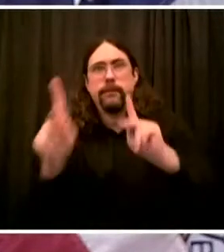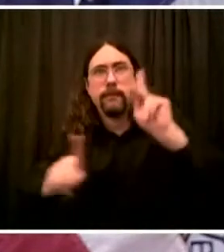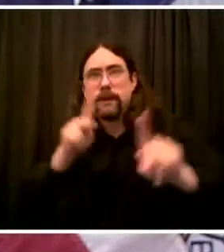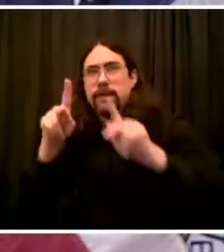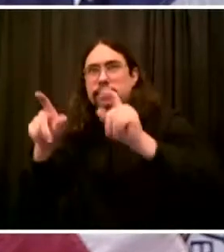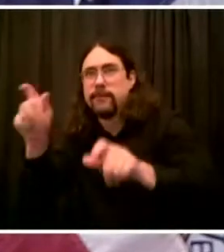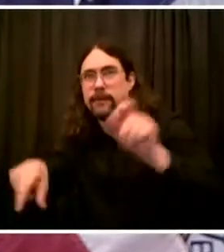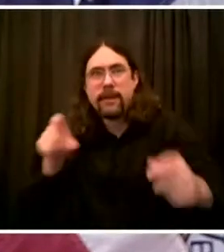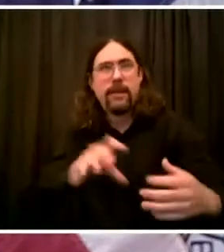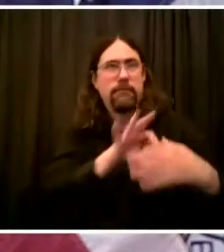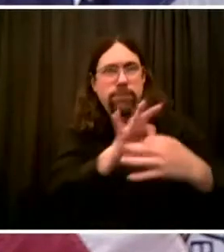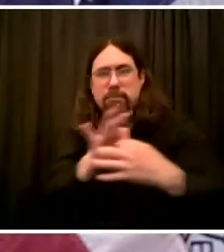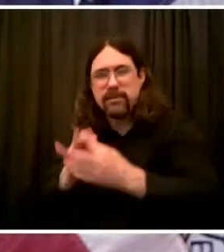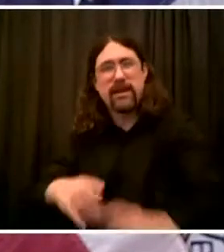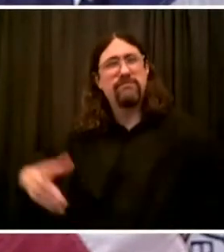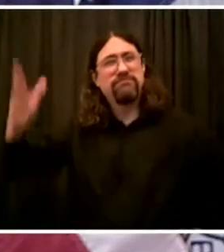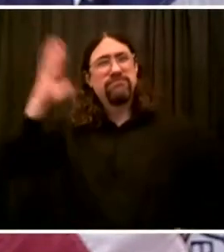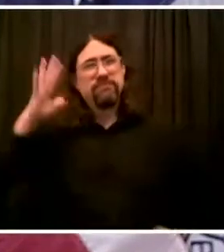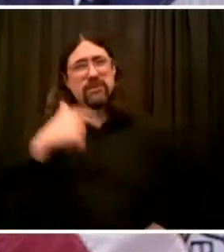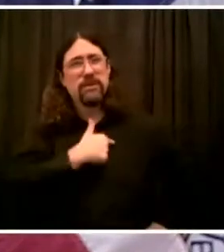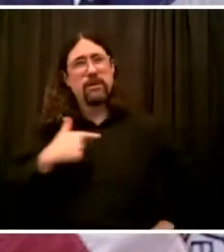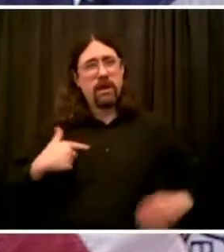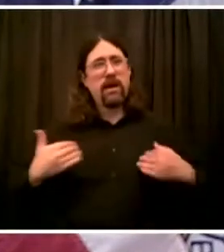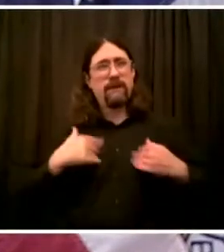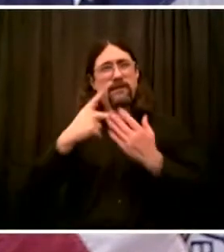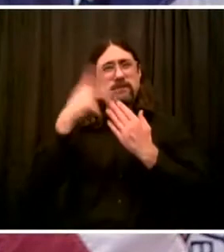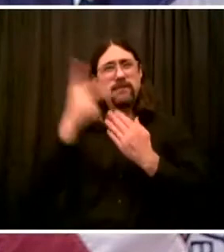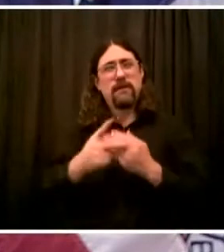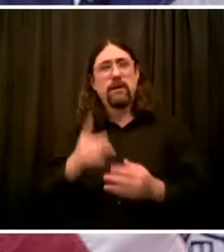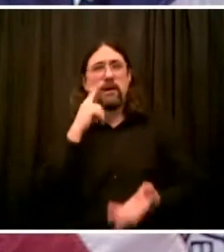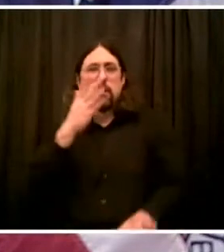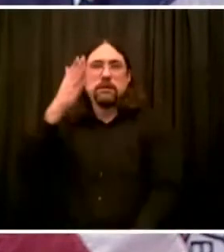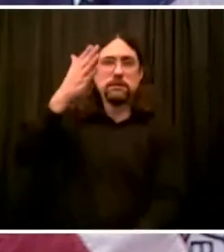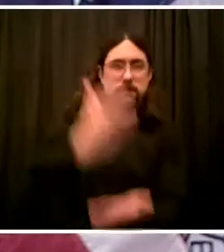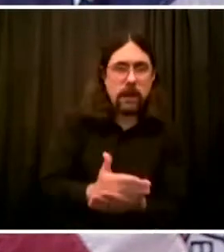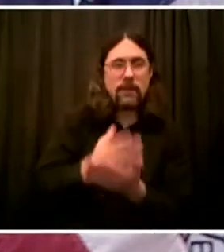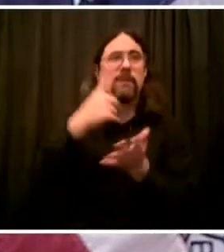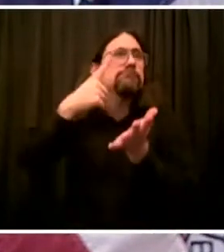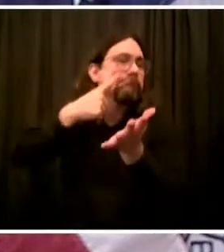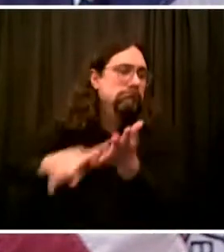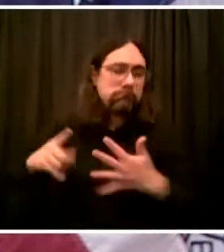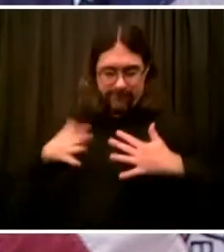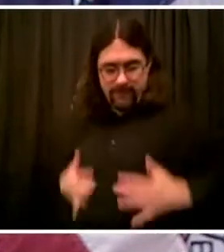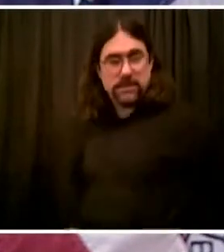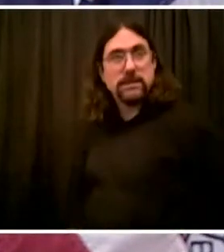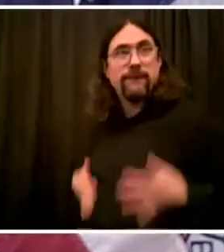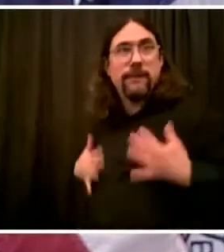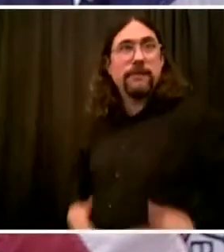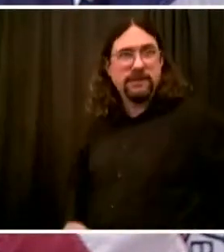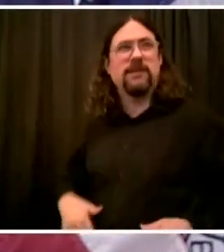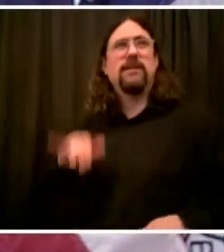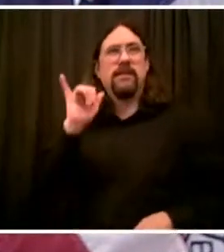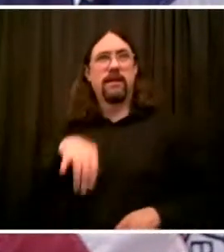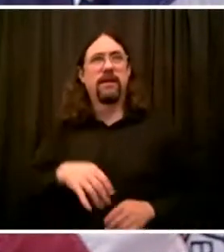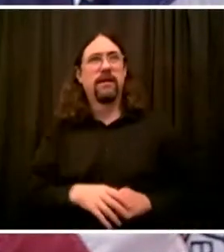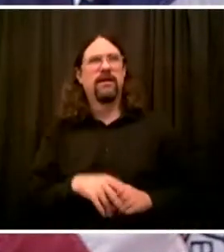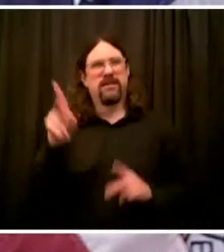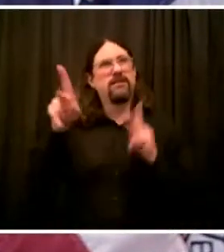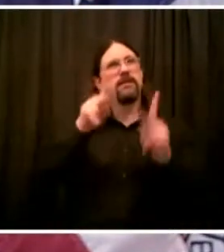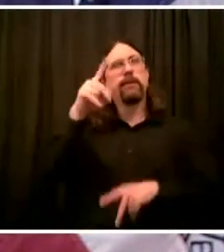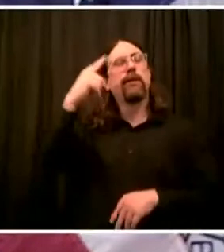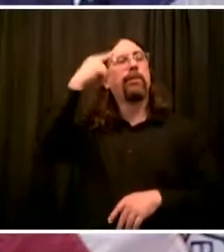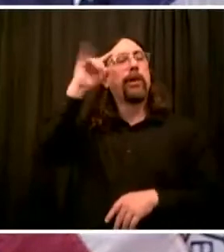got away from stop and frisk. People said there'd be all sorts of problems if we implemented body cameras or if we reduced marijuana arrests or reduced